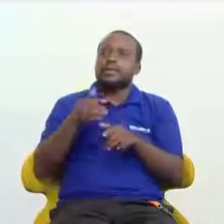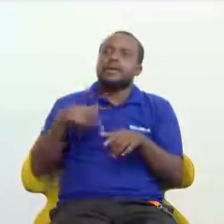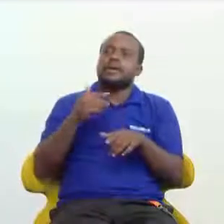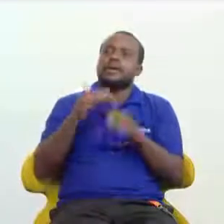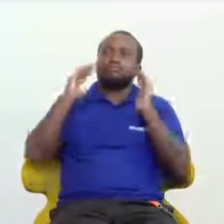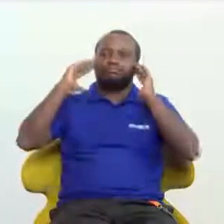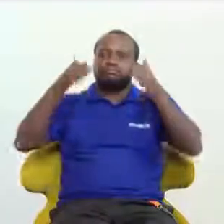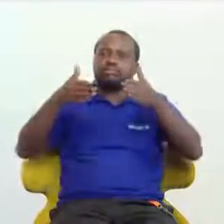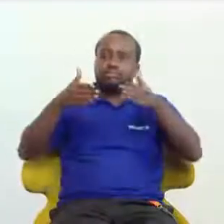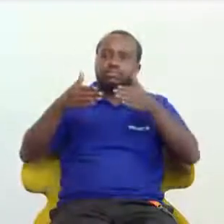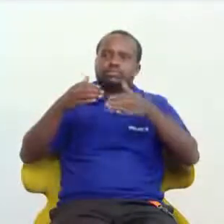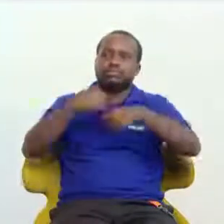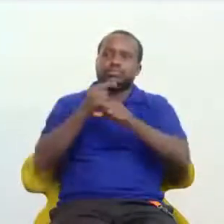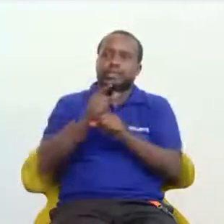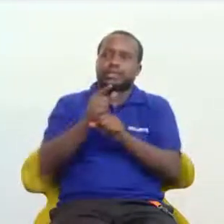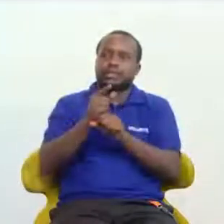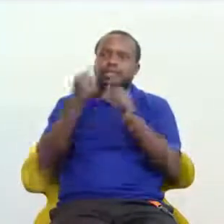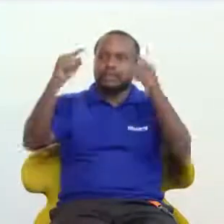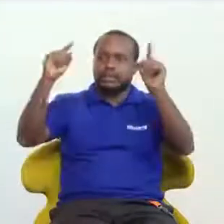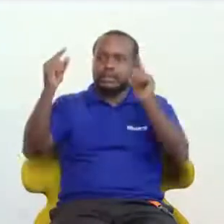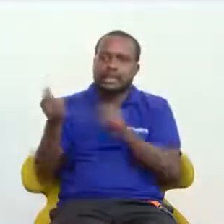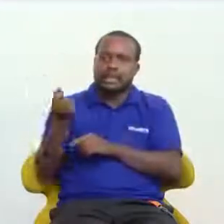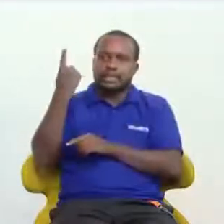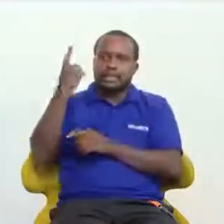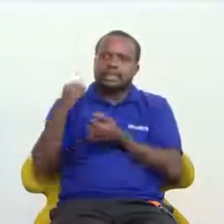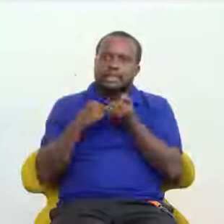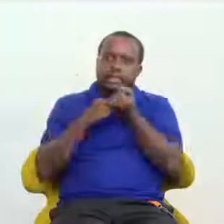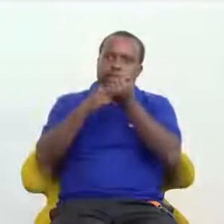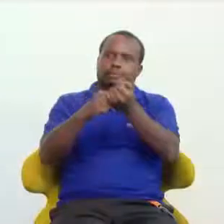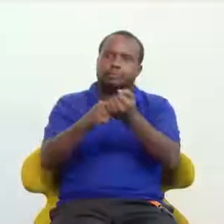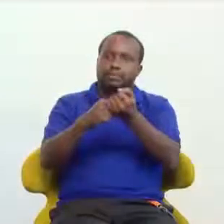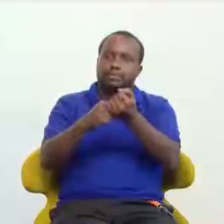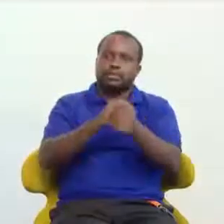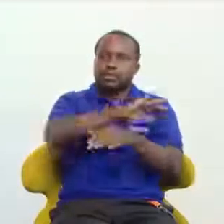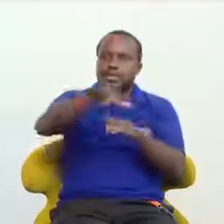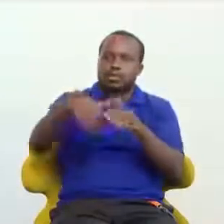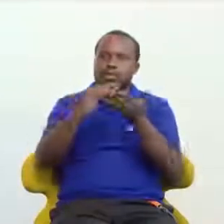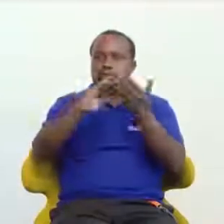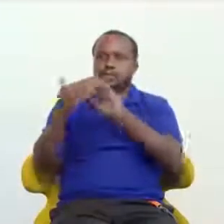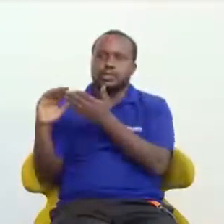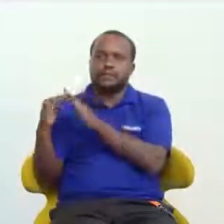are committed to making this work, to understand and do what we can to support all communities.